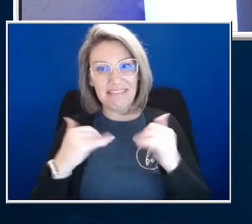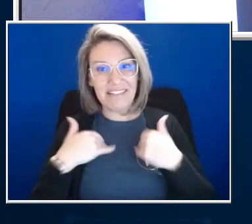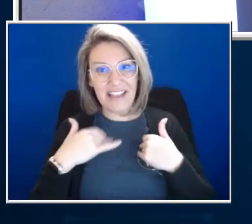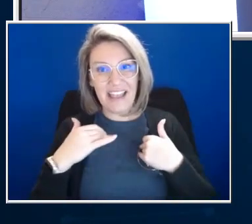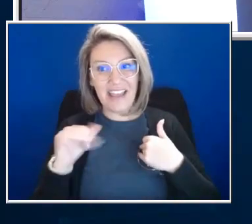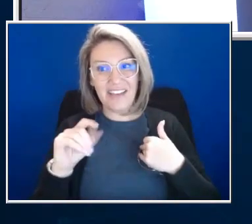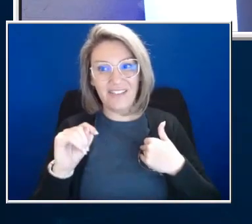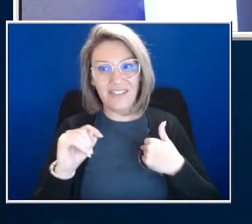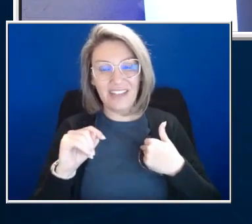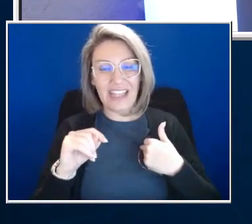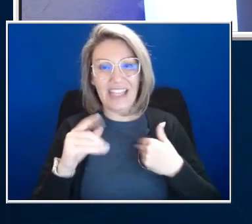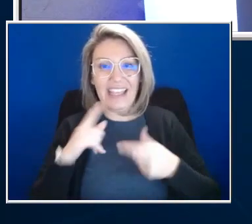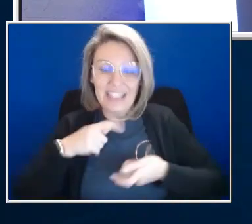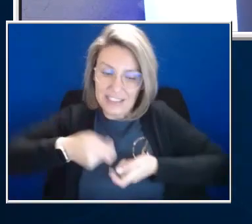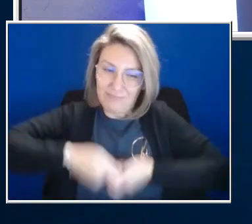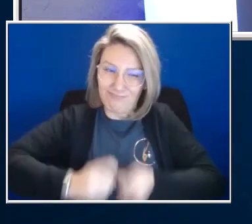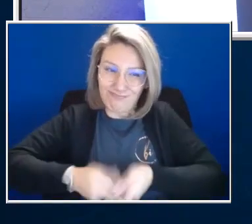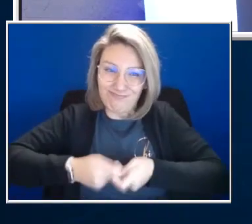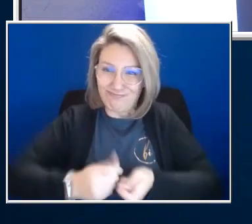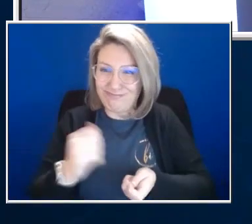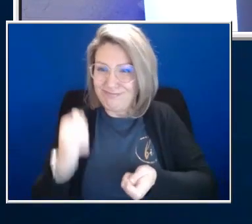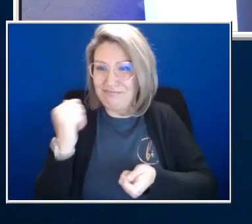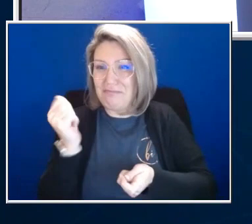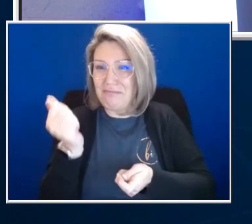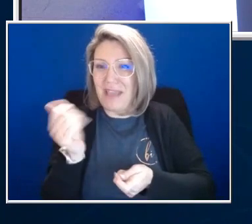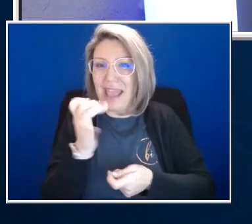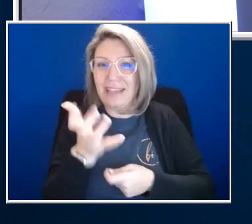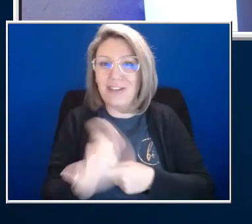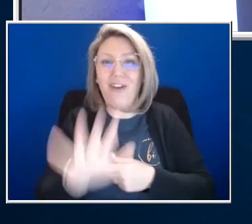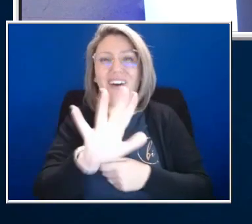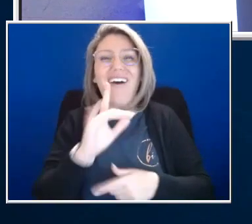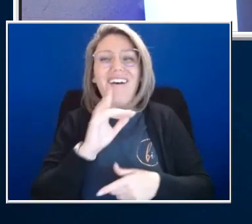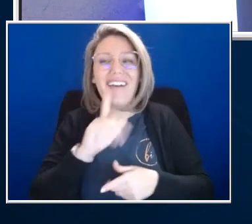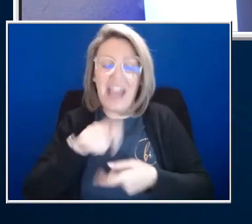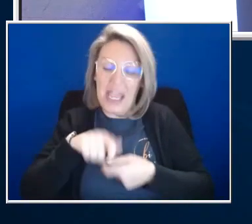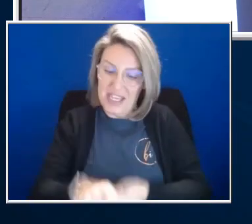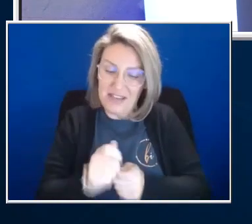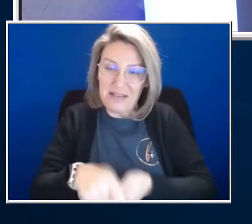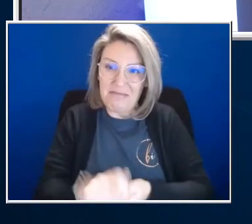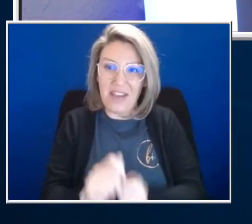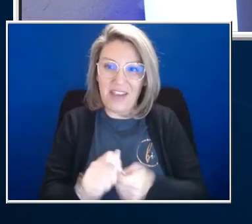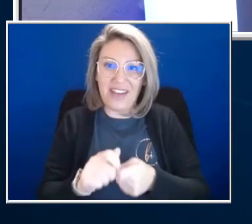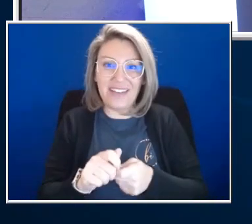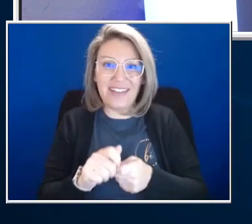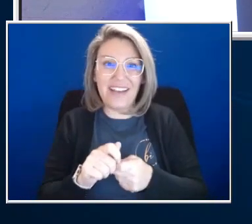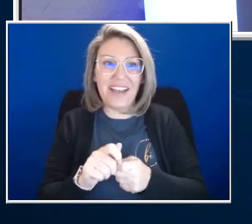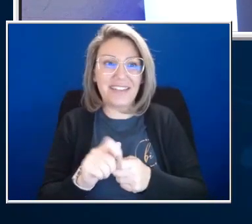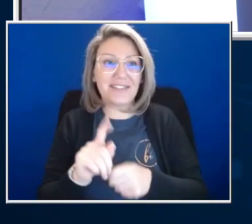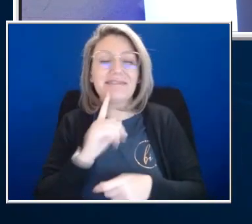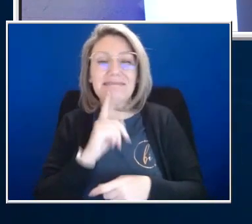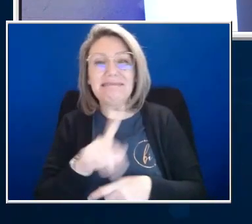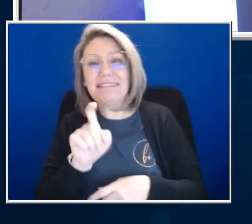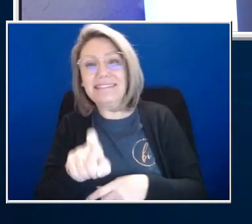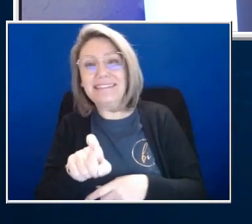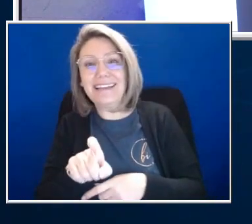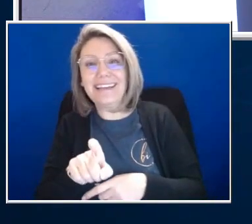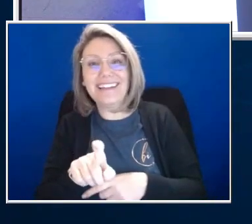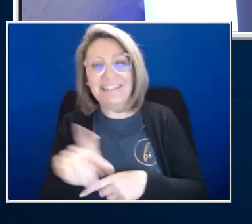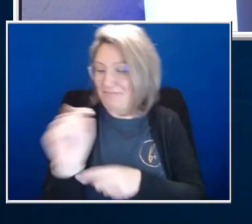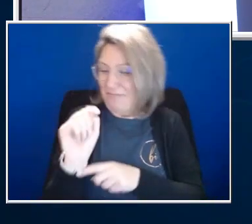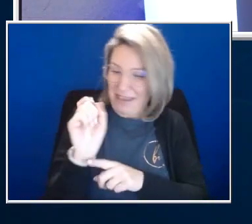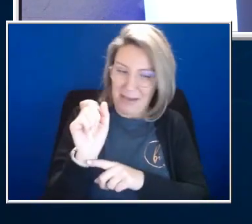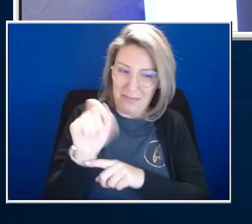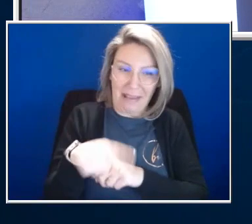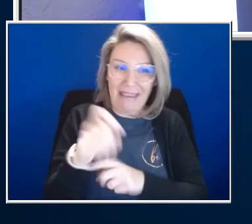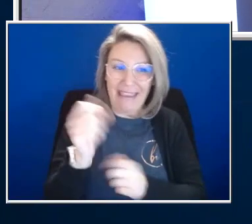backyard. They let me bring it home, and I buried that damn thing in the backyard so I could pee on it every day. You always